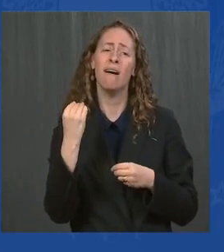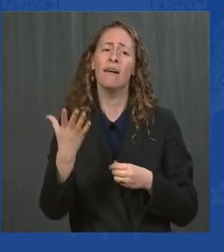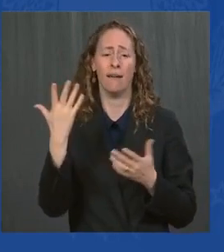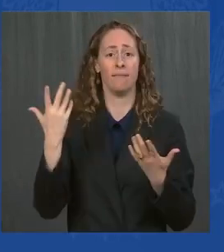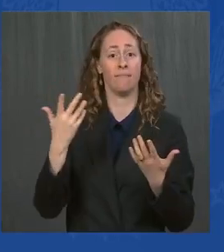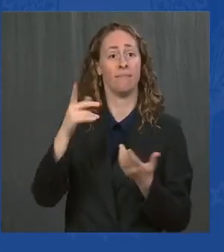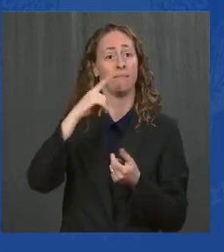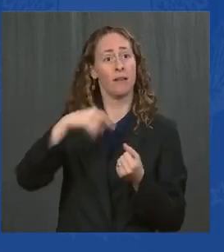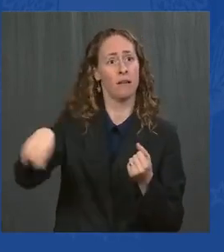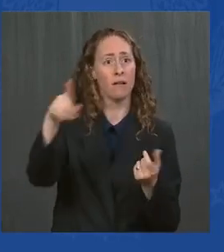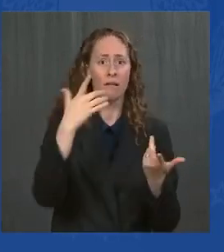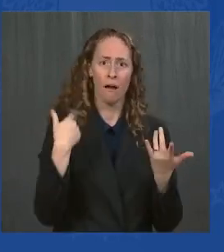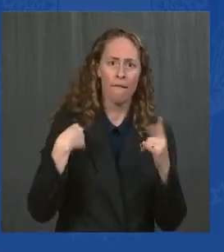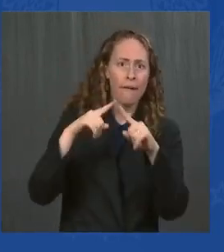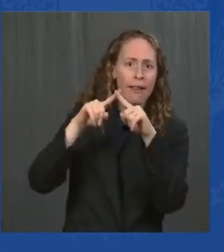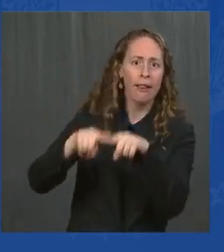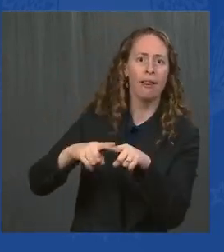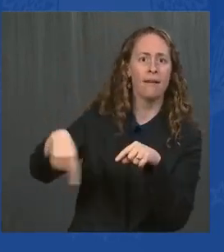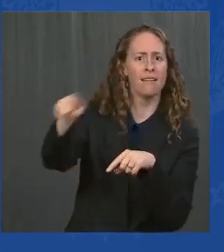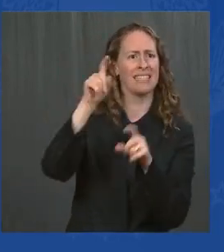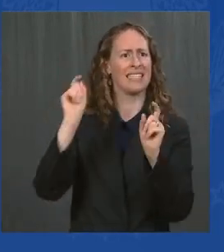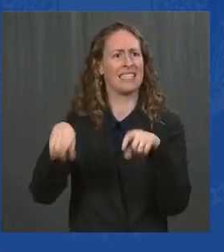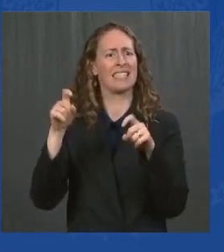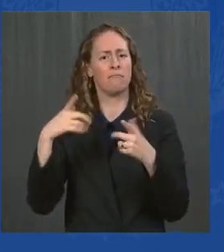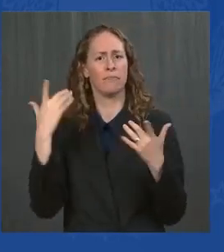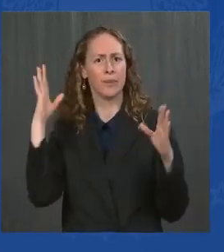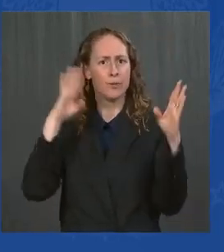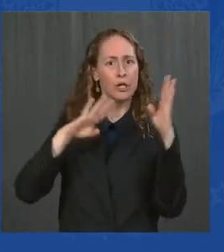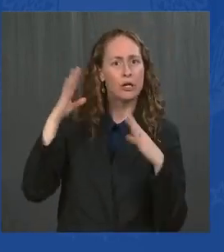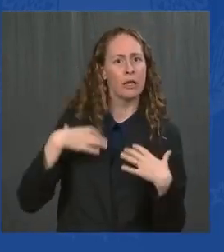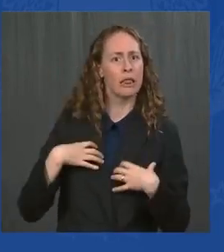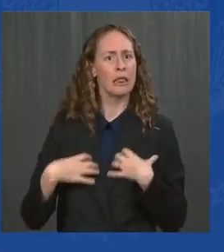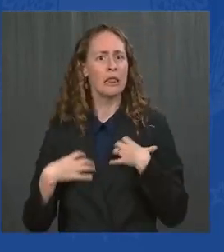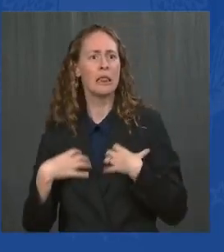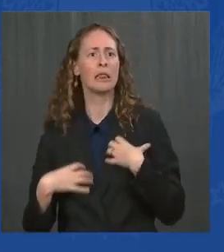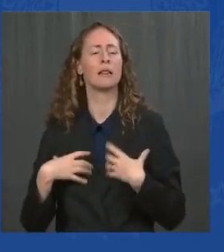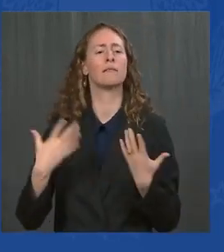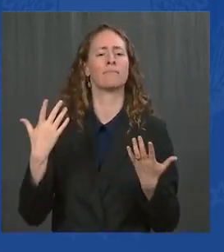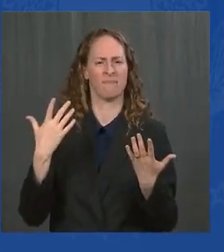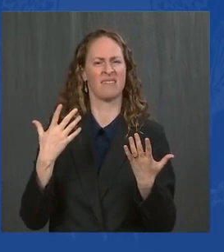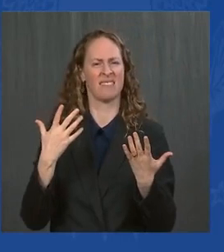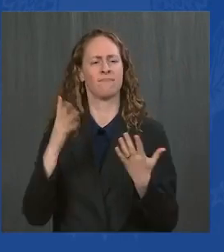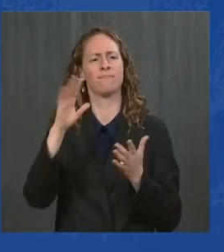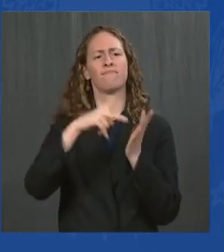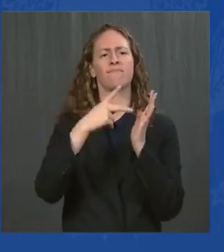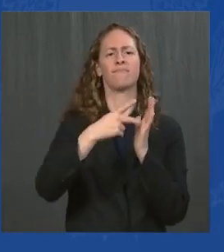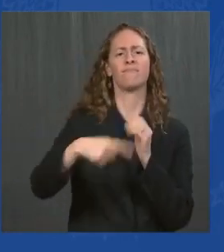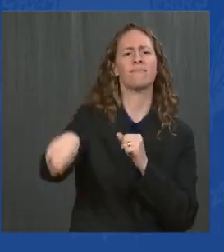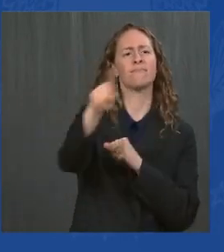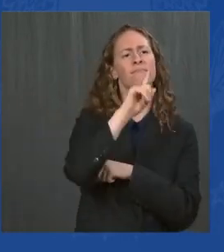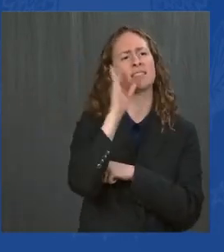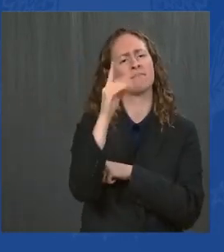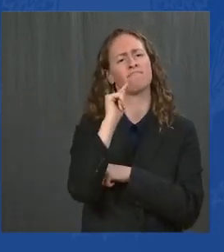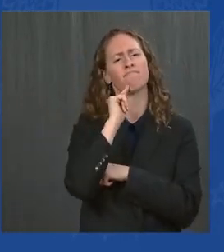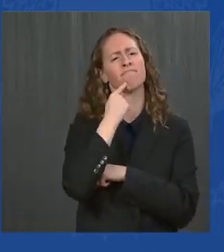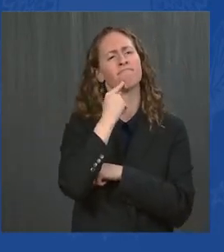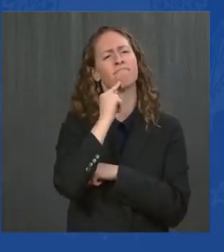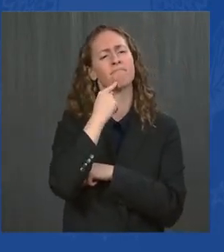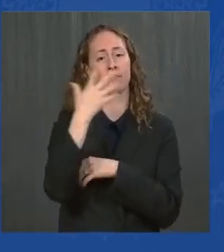kitchen tables. Today's report shows that the steps we've taken Passing the rescue plan and